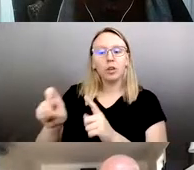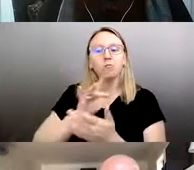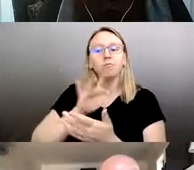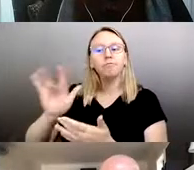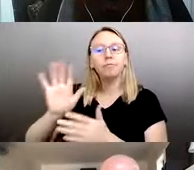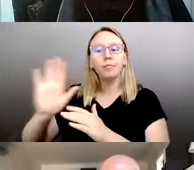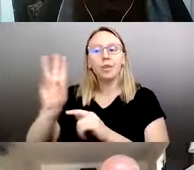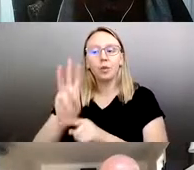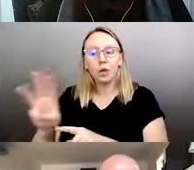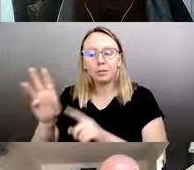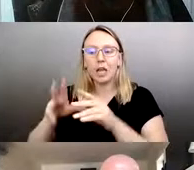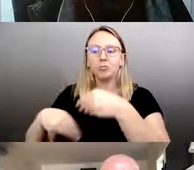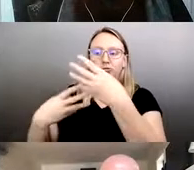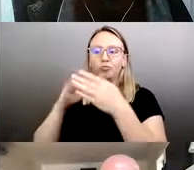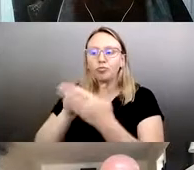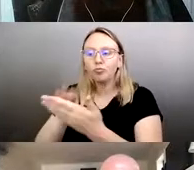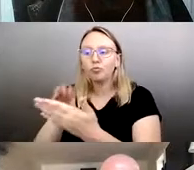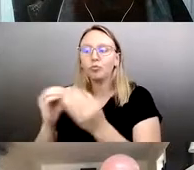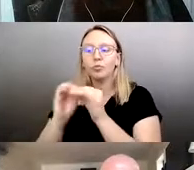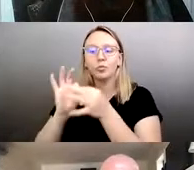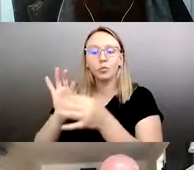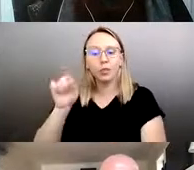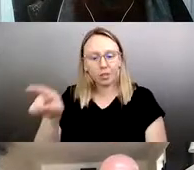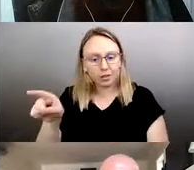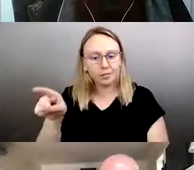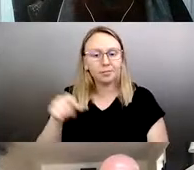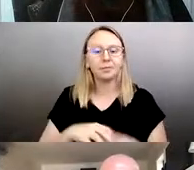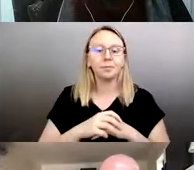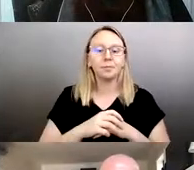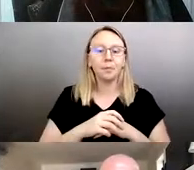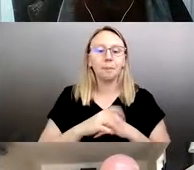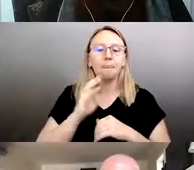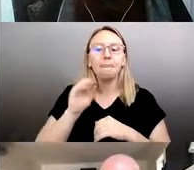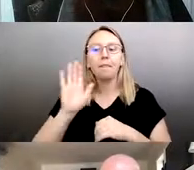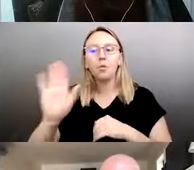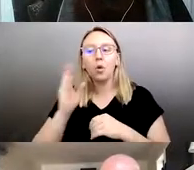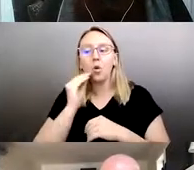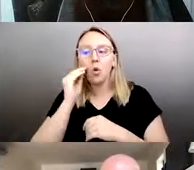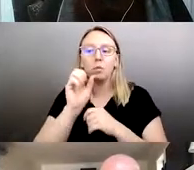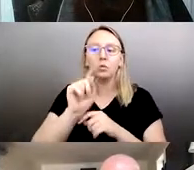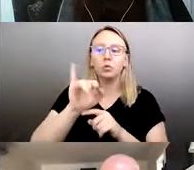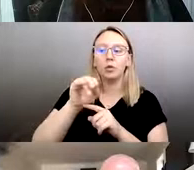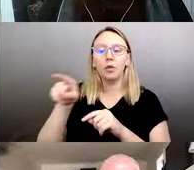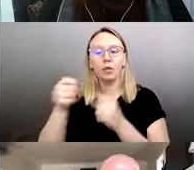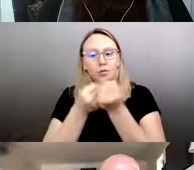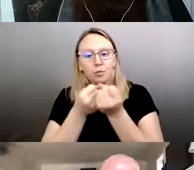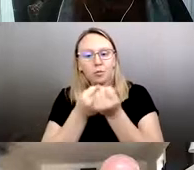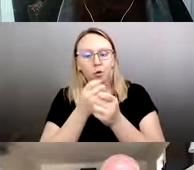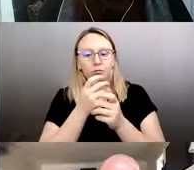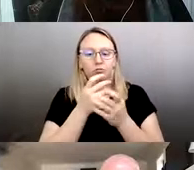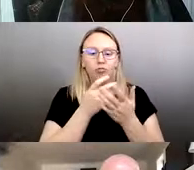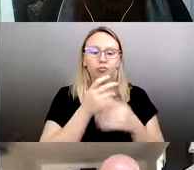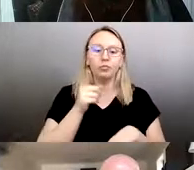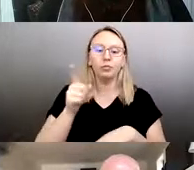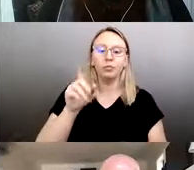virtual road trip series and all the other homes and studios they support at artisthomes.org. You can also join their